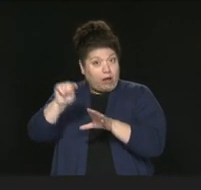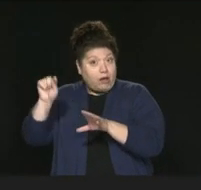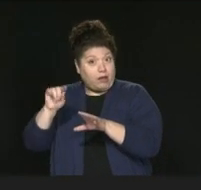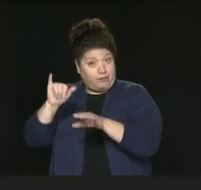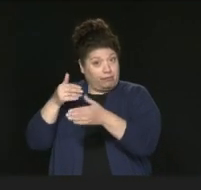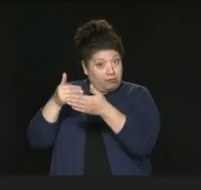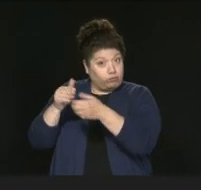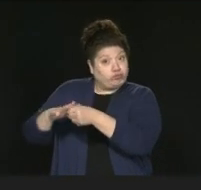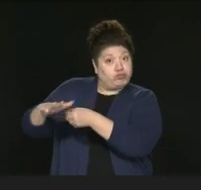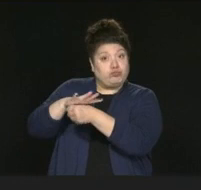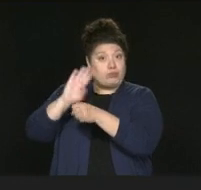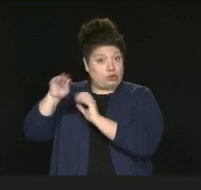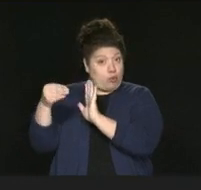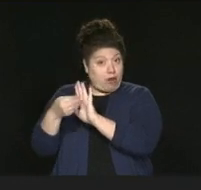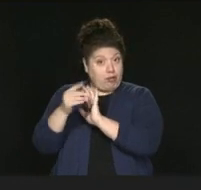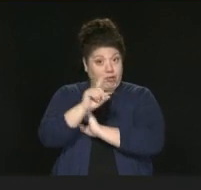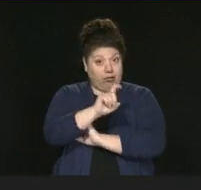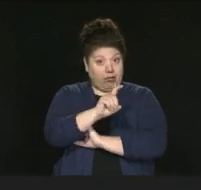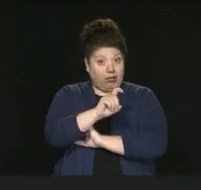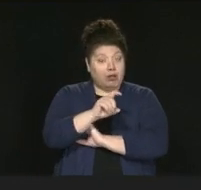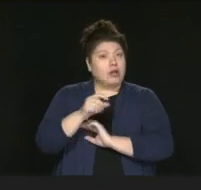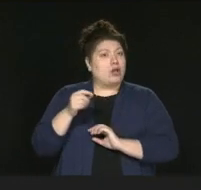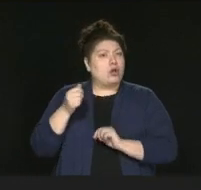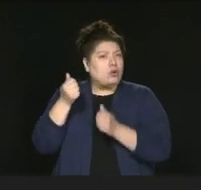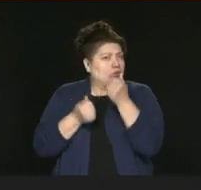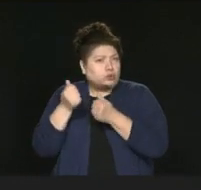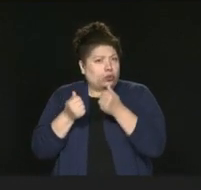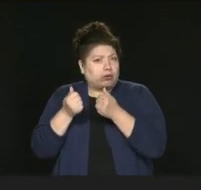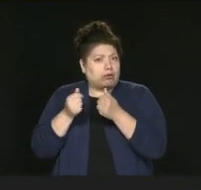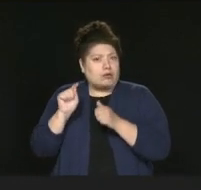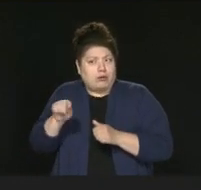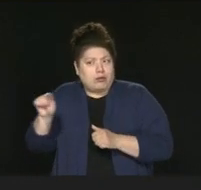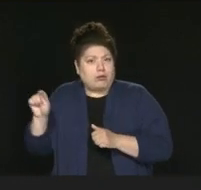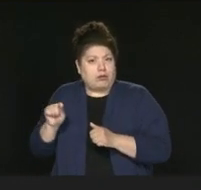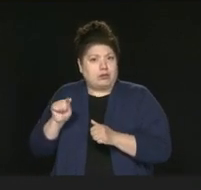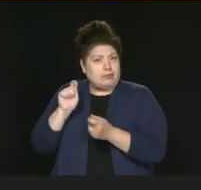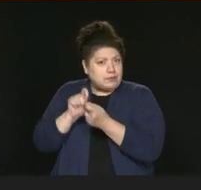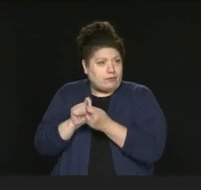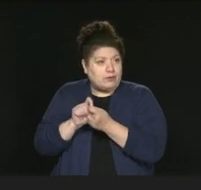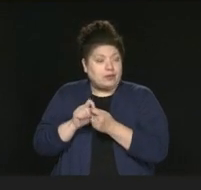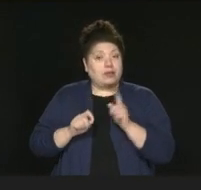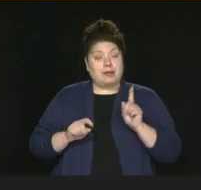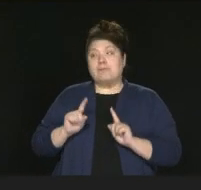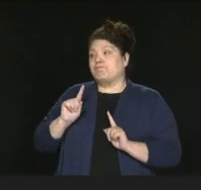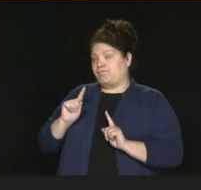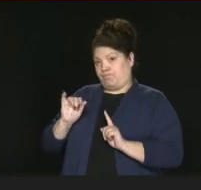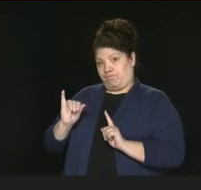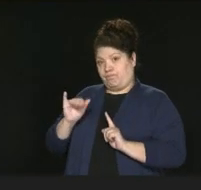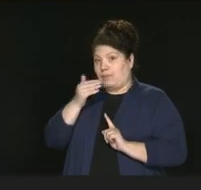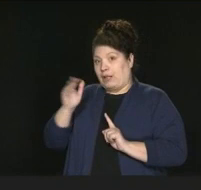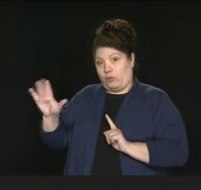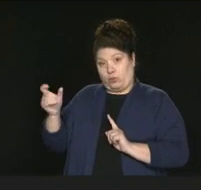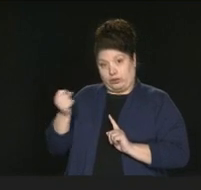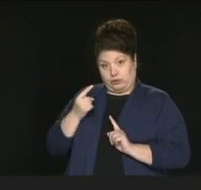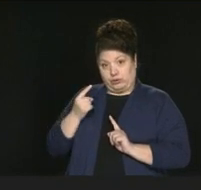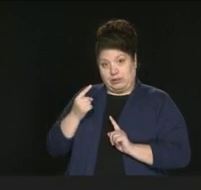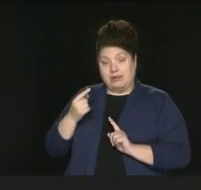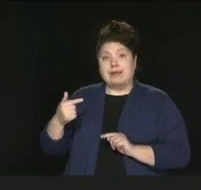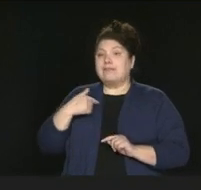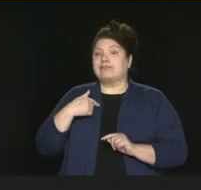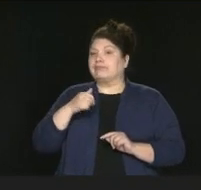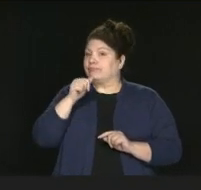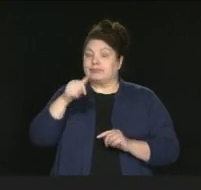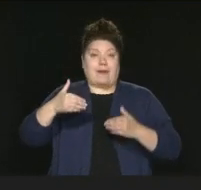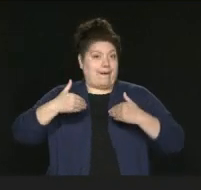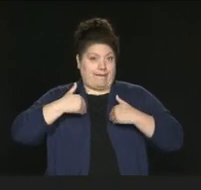details about which institutions are being targeted? Answer. Thank you for the question. I don't have the details yet as to the other seven